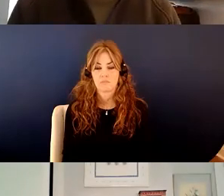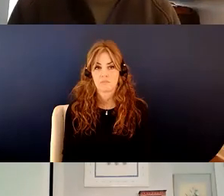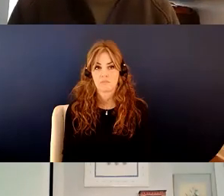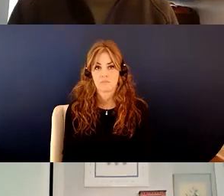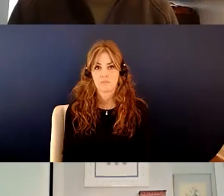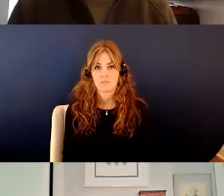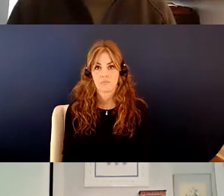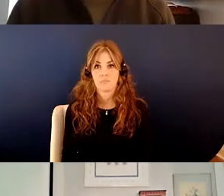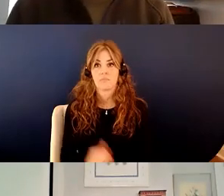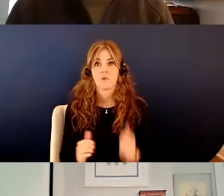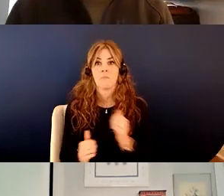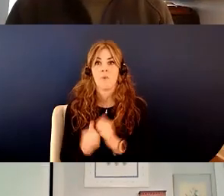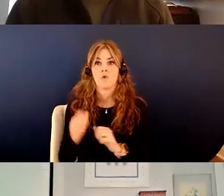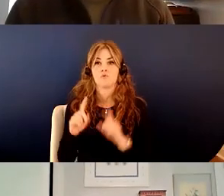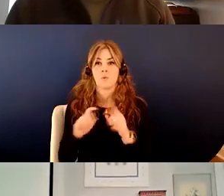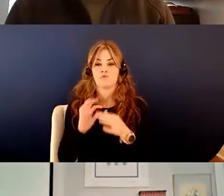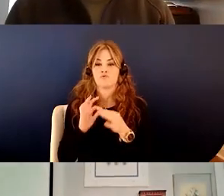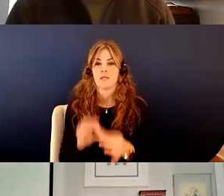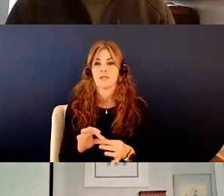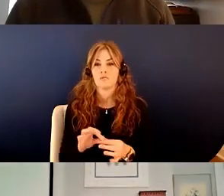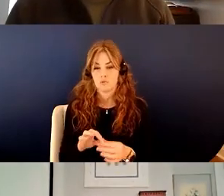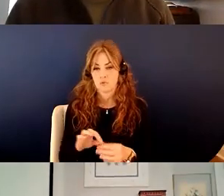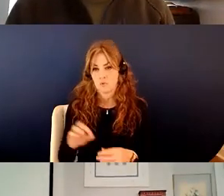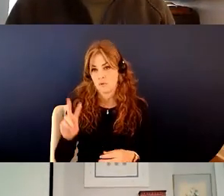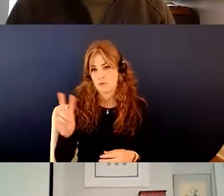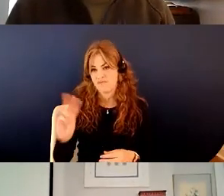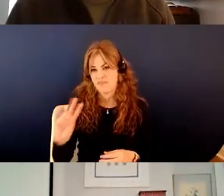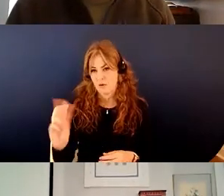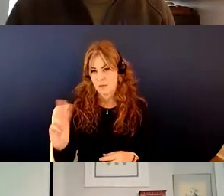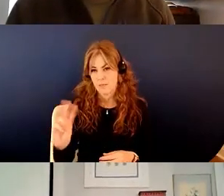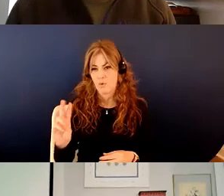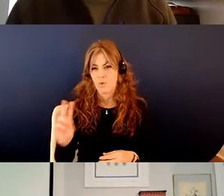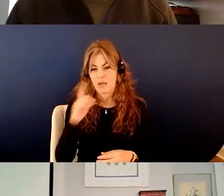most of the questions were around some things around variables. I think you covered most